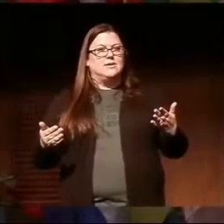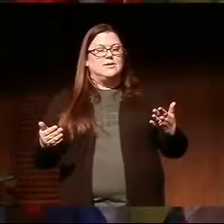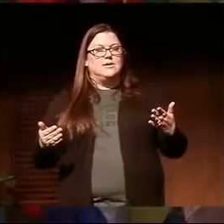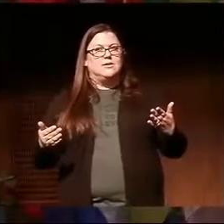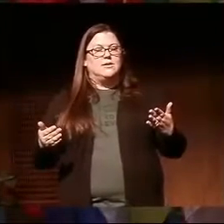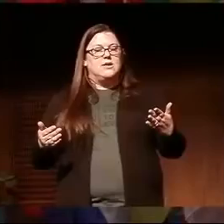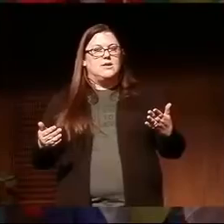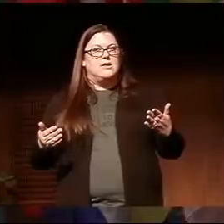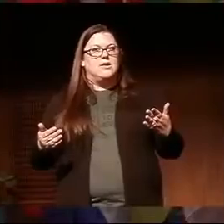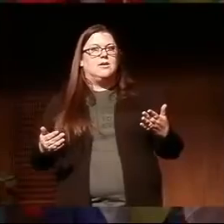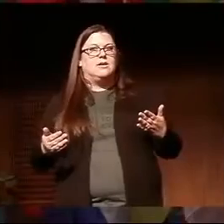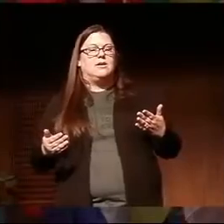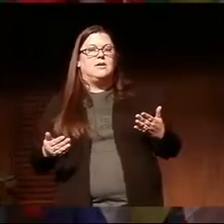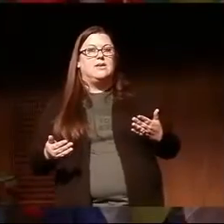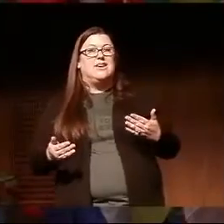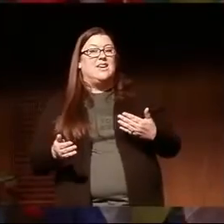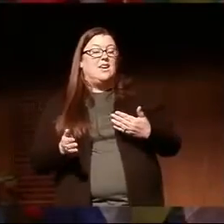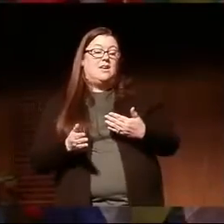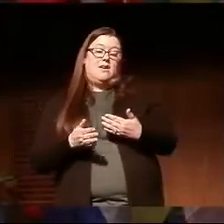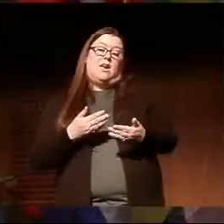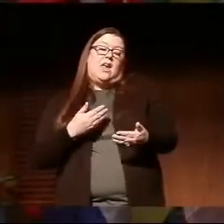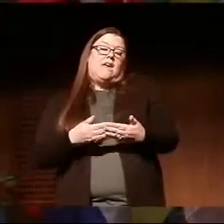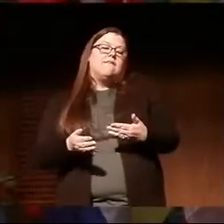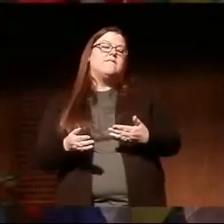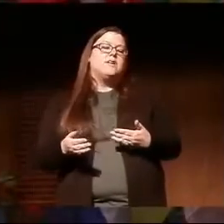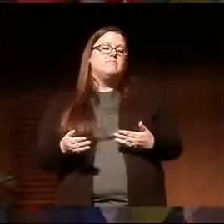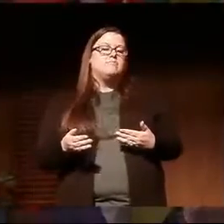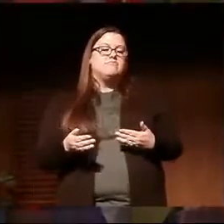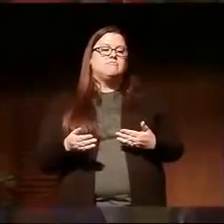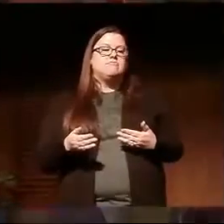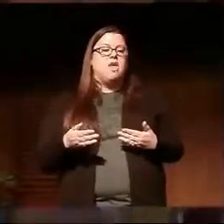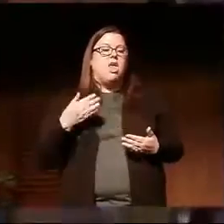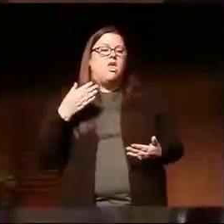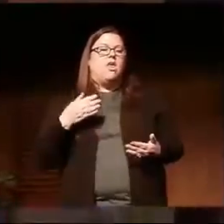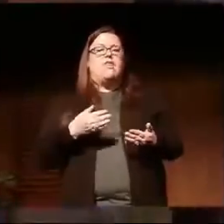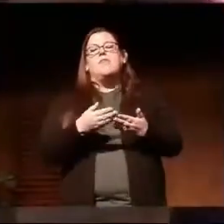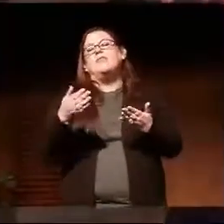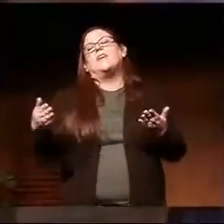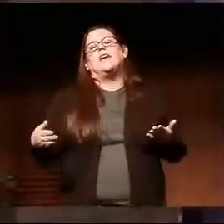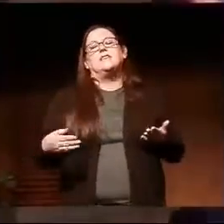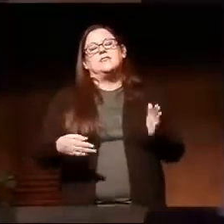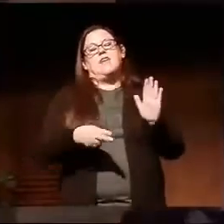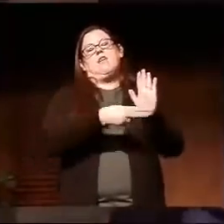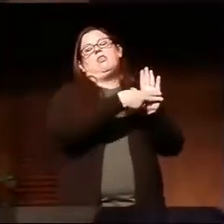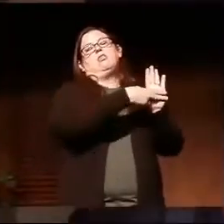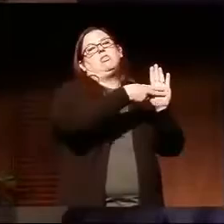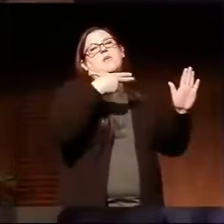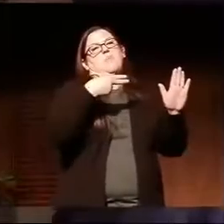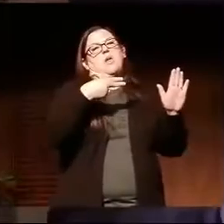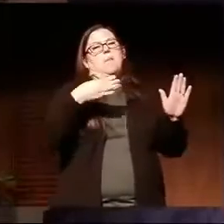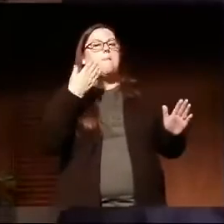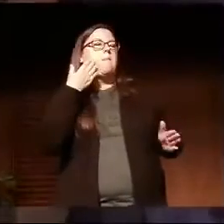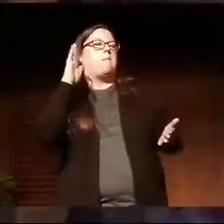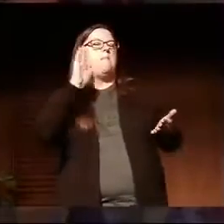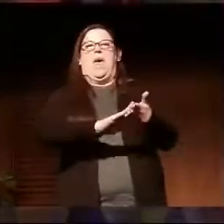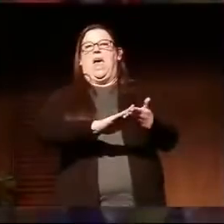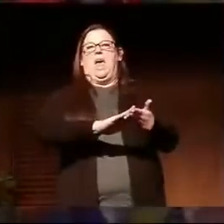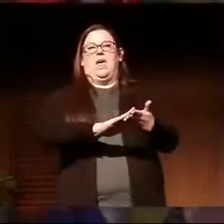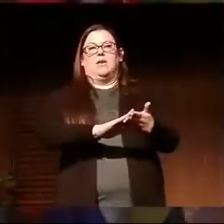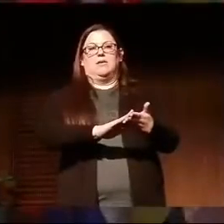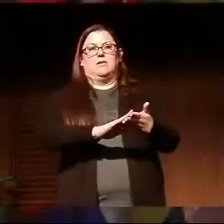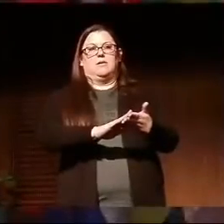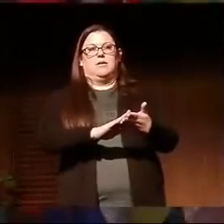even the things that have bad written across them in big bold letters, B-A-D, bad, he puts all of that